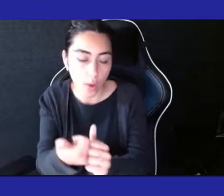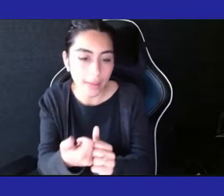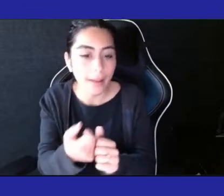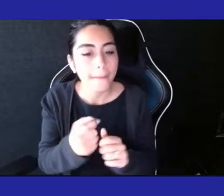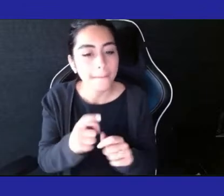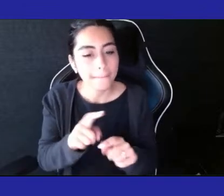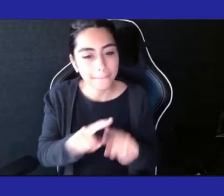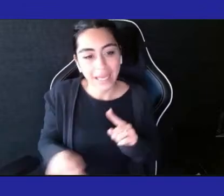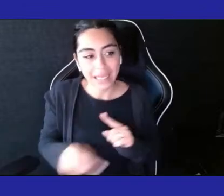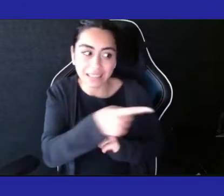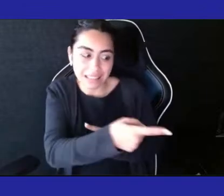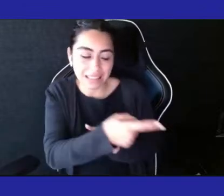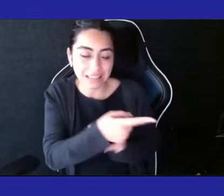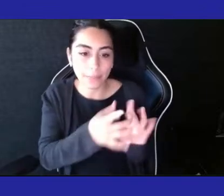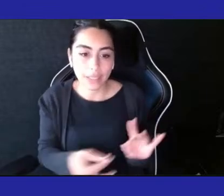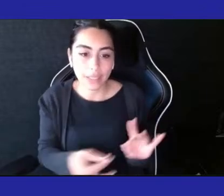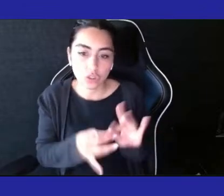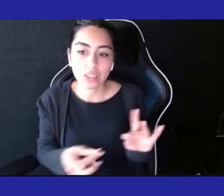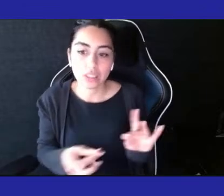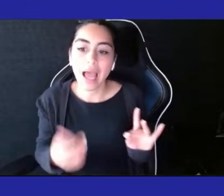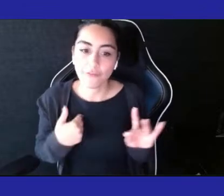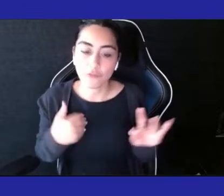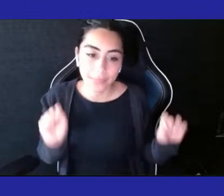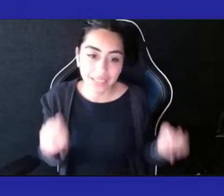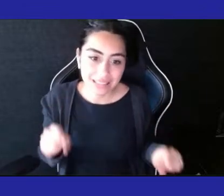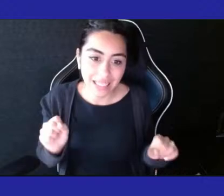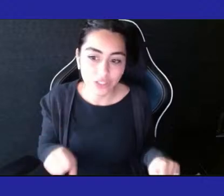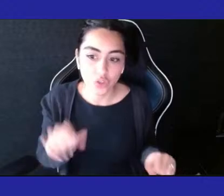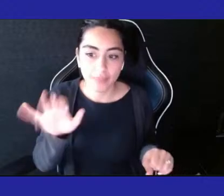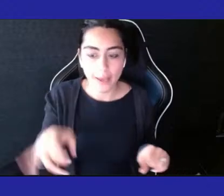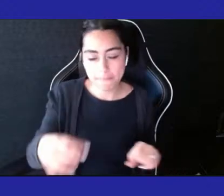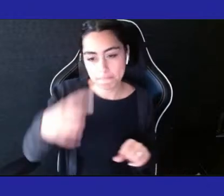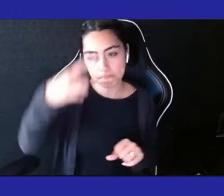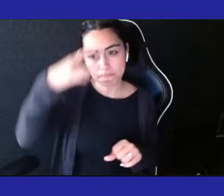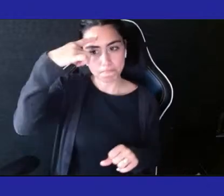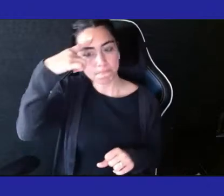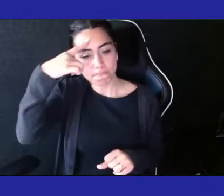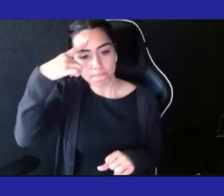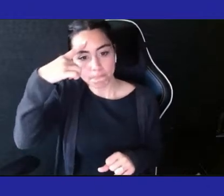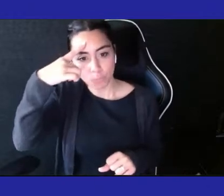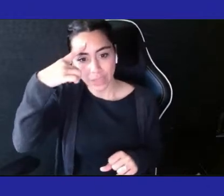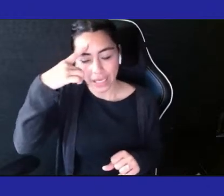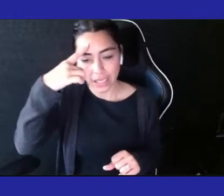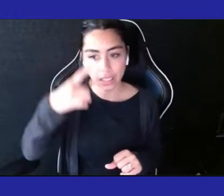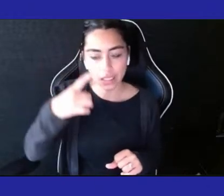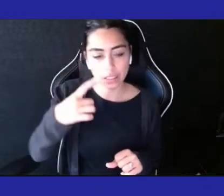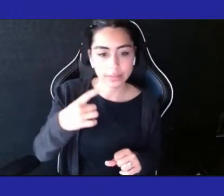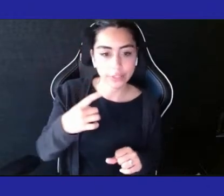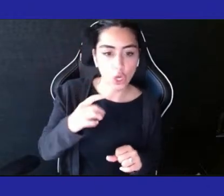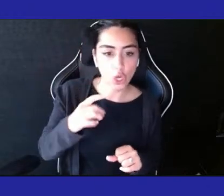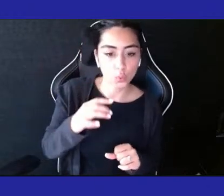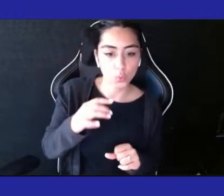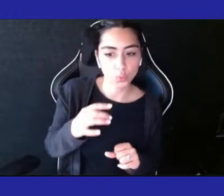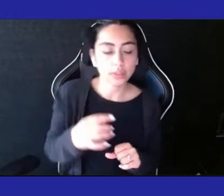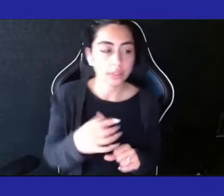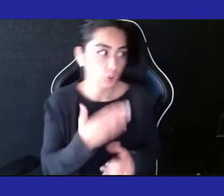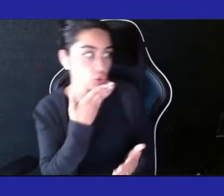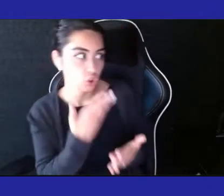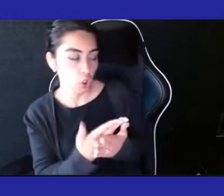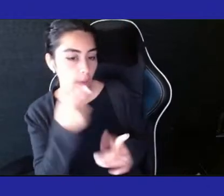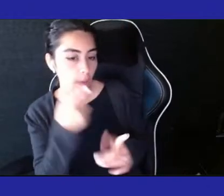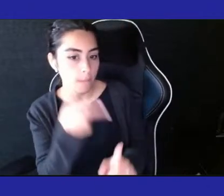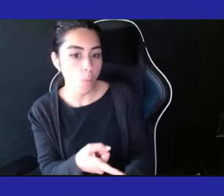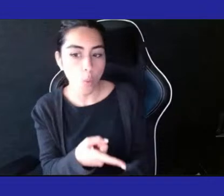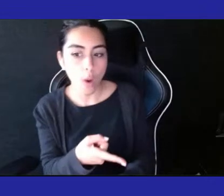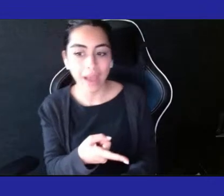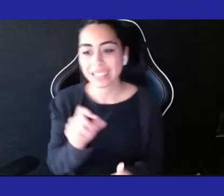also is potential stigma of being seen going into Oh, that's a good one, behavioral yes. clinic, right? Same with More abortion, private. right?